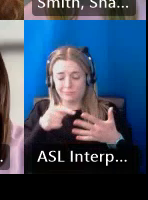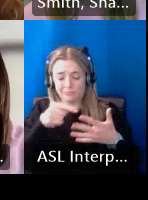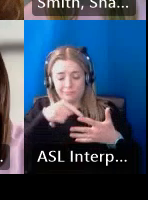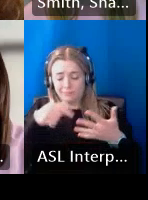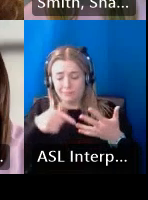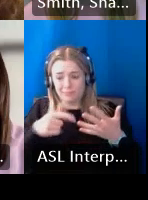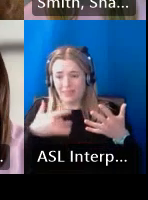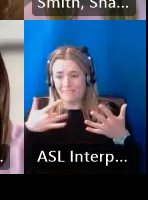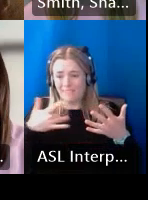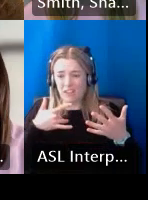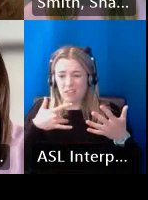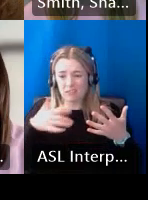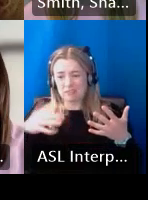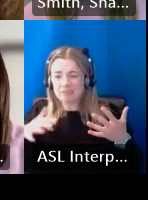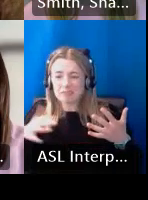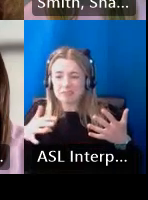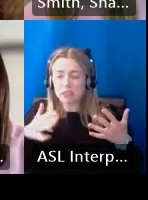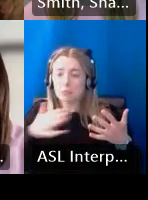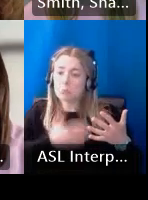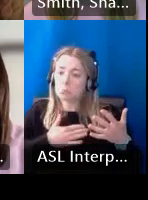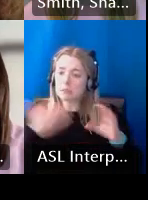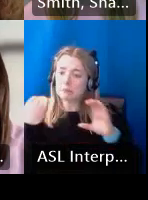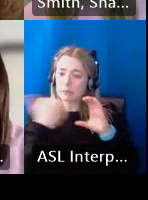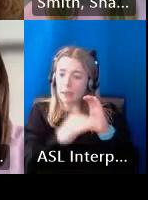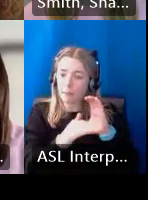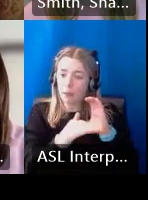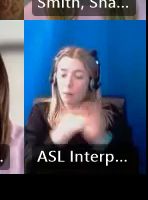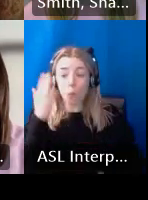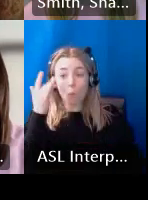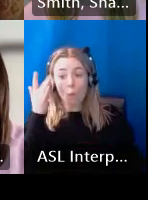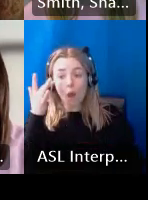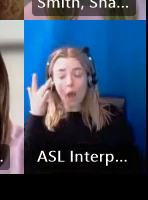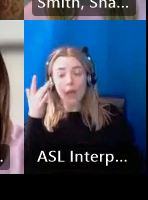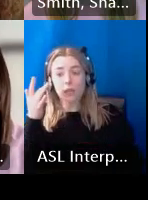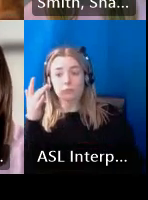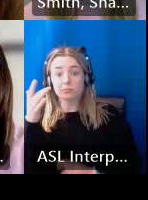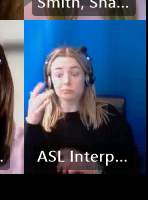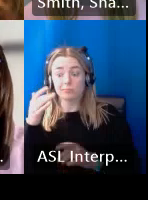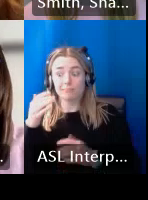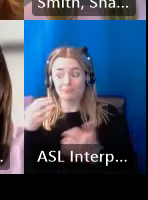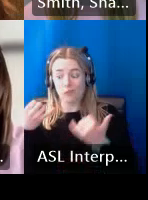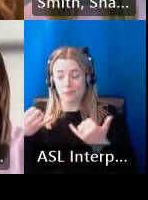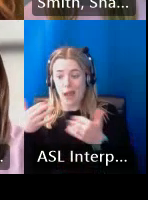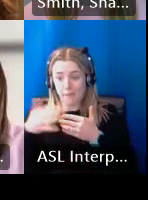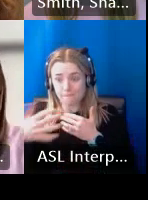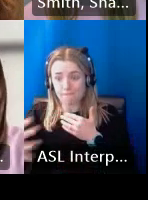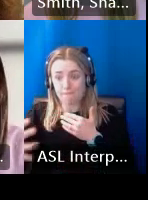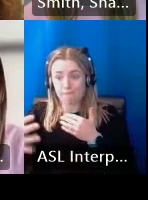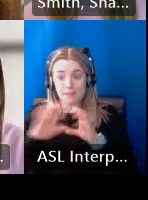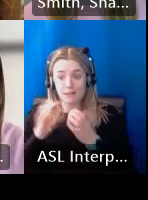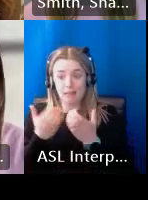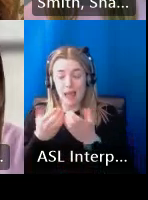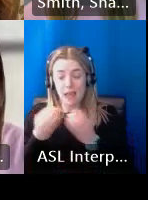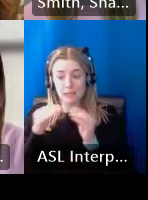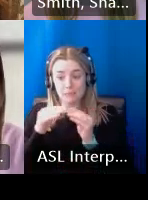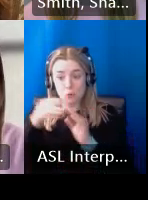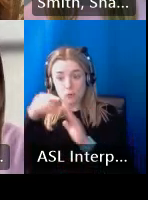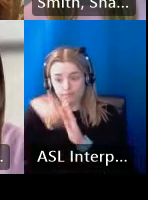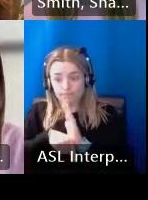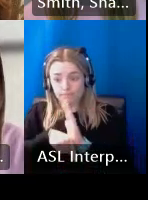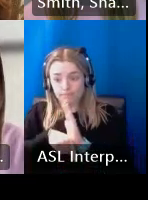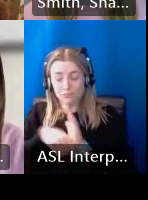that we're understanding kind of where we are and what is there, if there's anything I can do differently, I'm